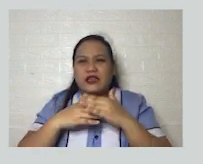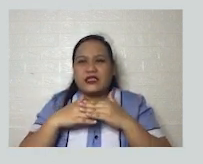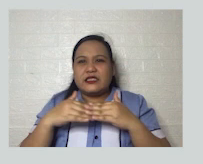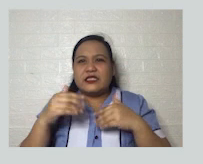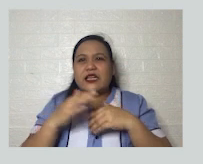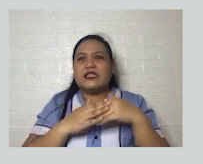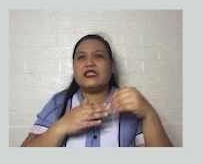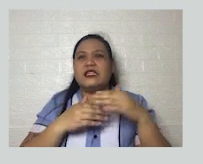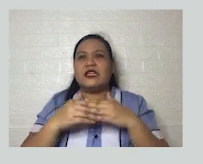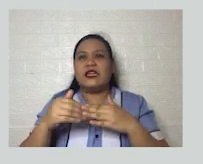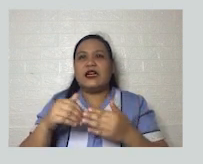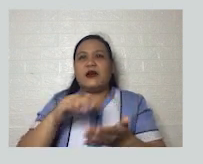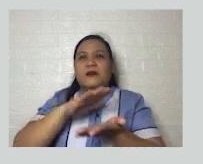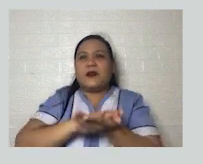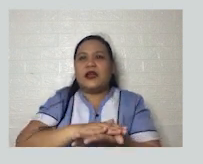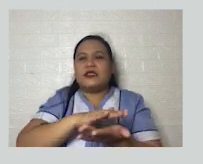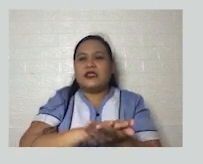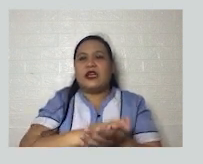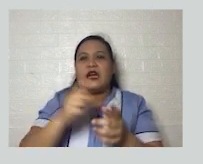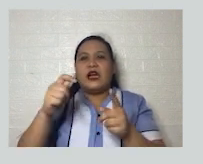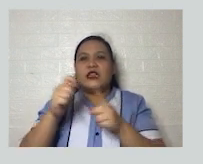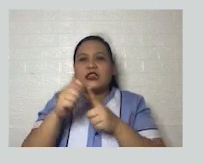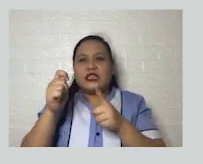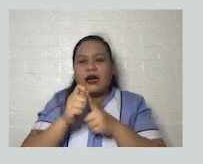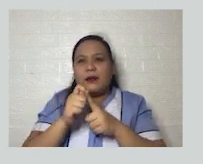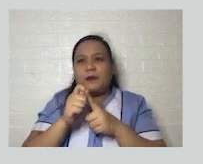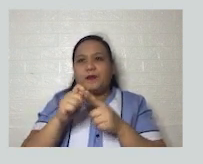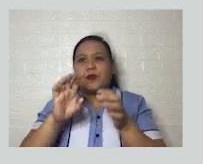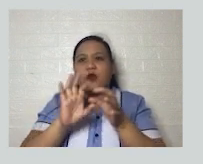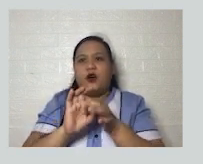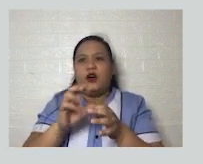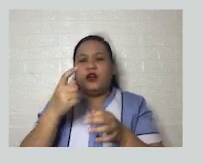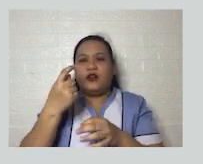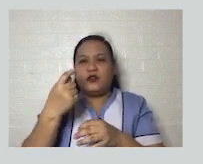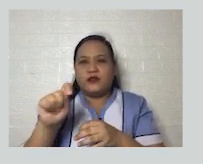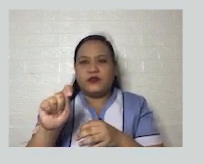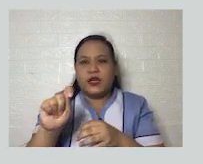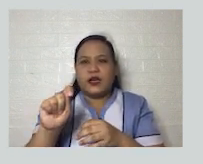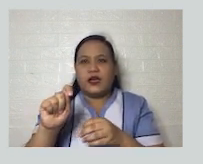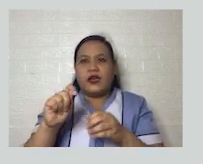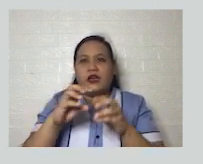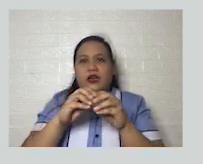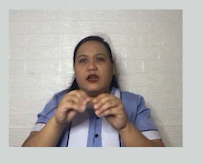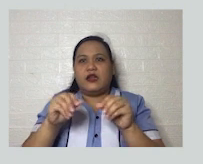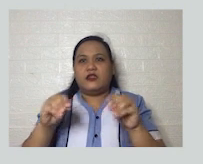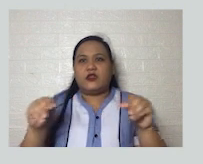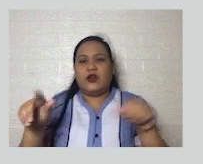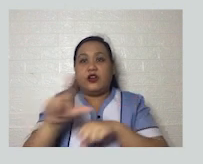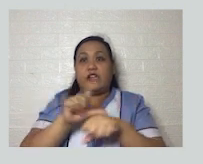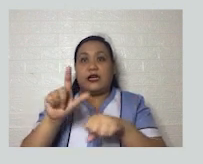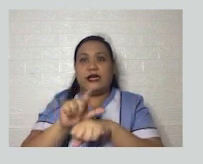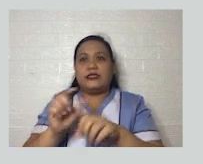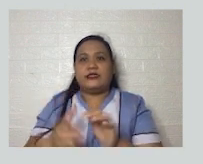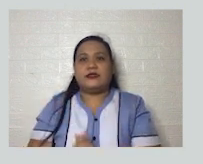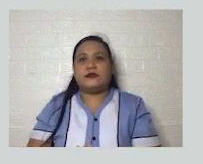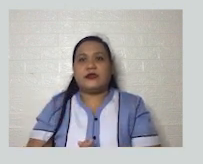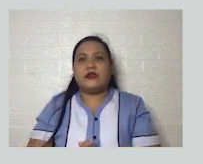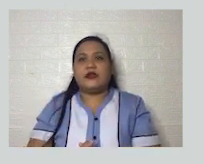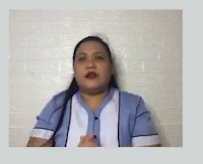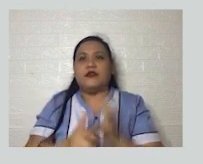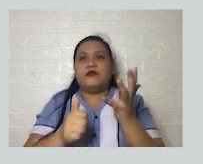press the top layer of the soil. This step will help the seeds to stay in